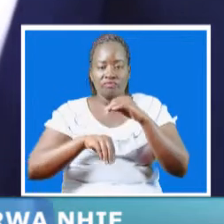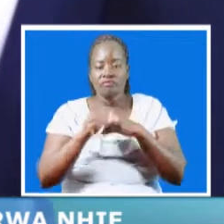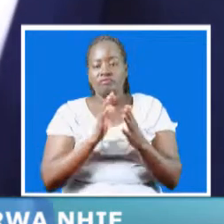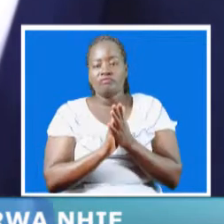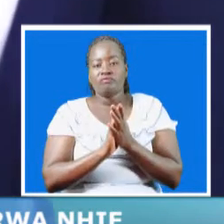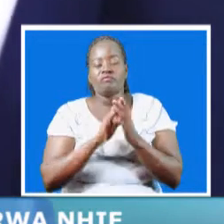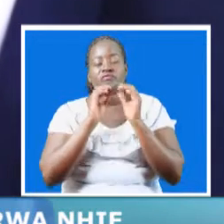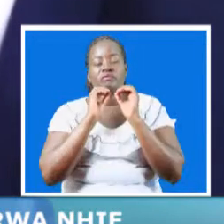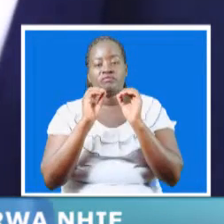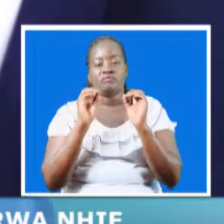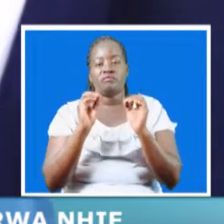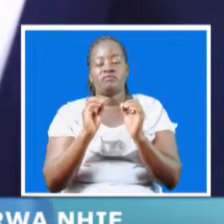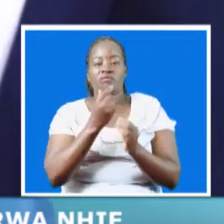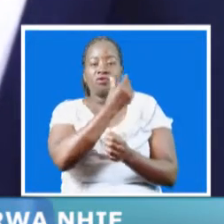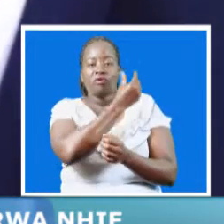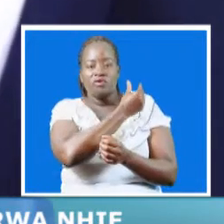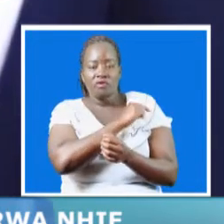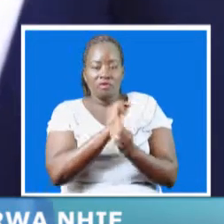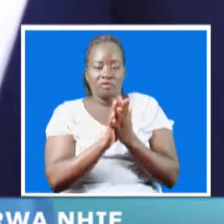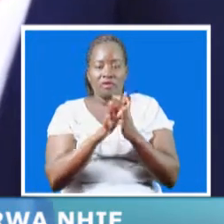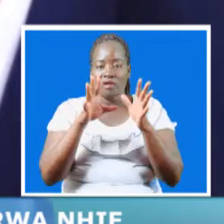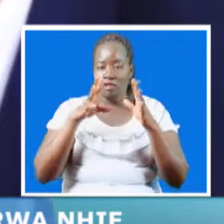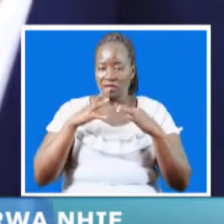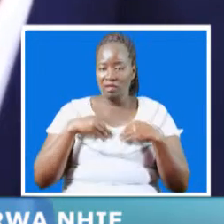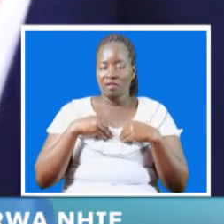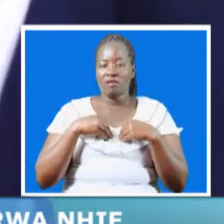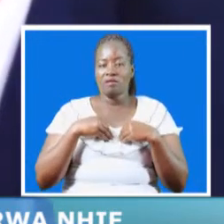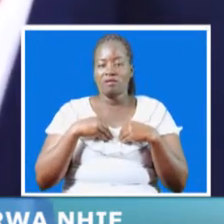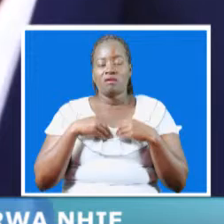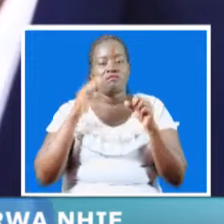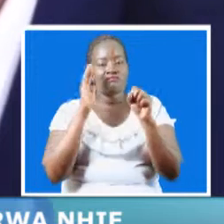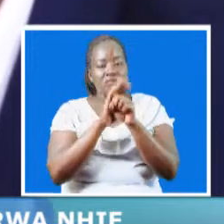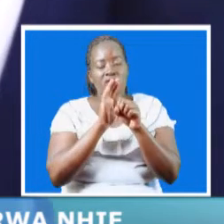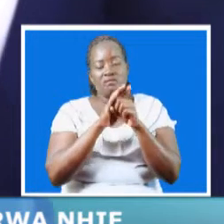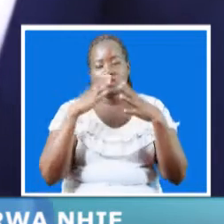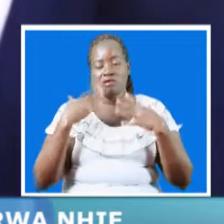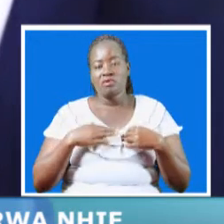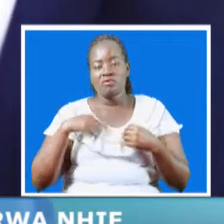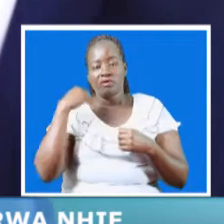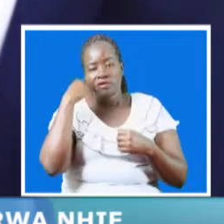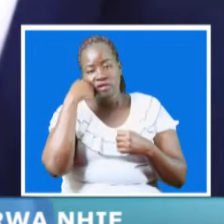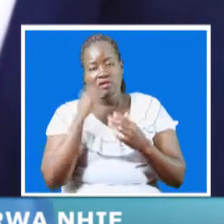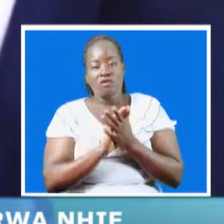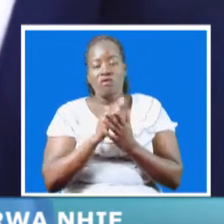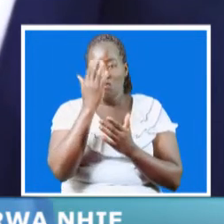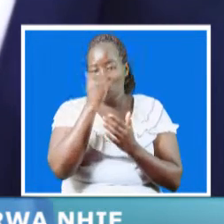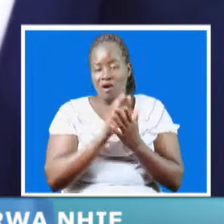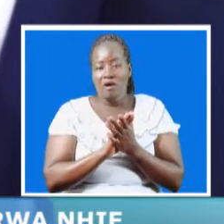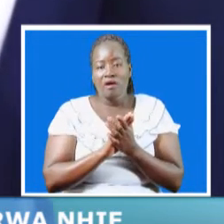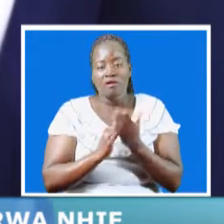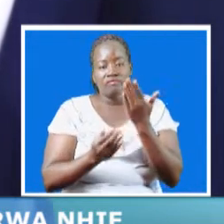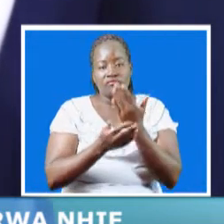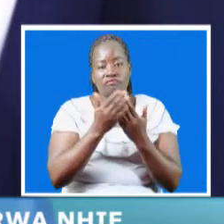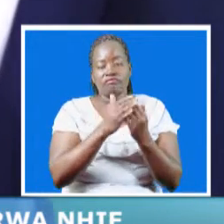ungumania nĩ cia mũhuhu, kuona atĩ thibitari ici ikoragwo ikĩamũkĩra andũ aingĩ kana arwaru aingĩ nĩ ũndũ nĩ ikoragwo